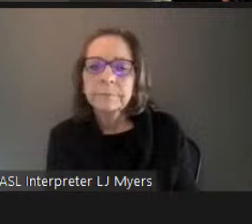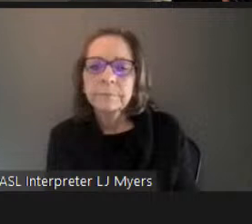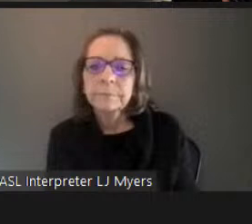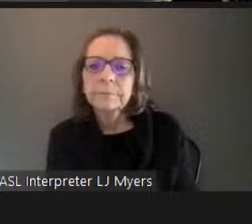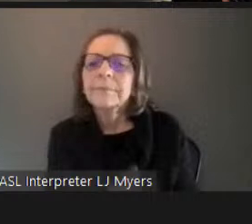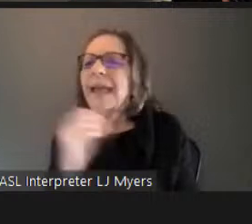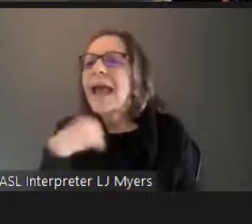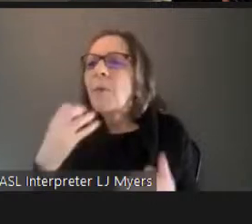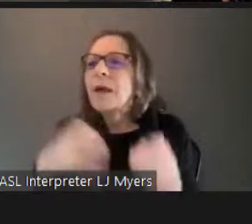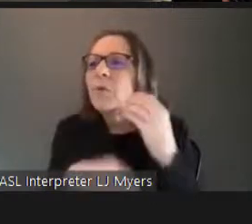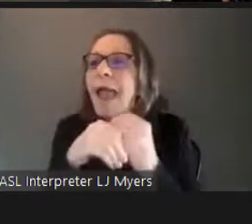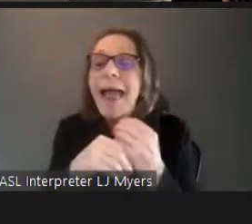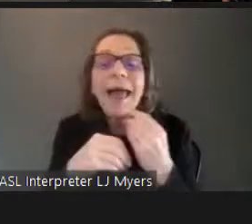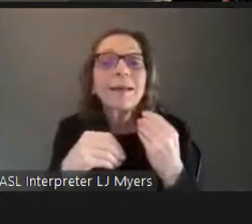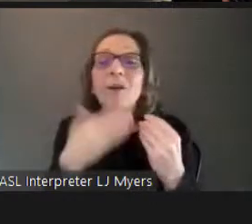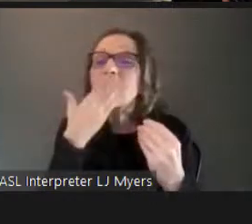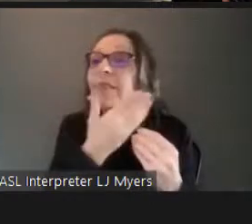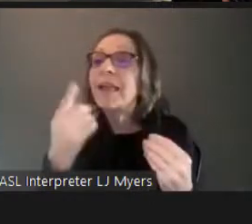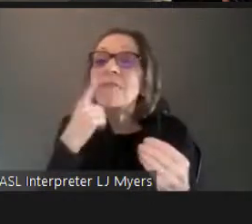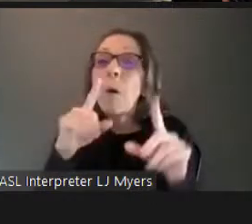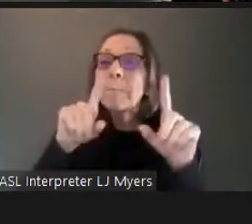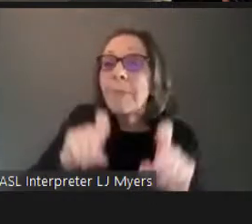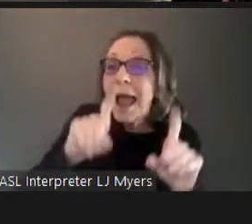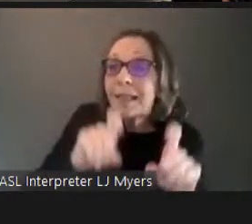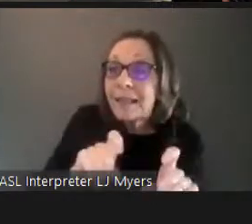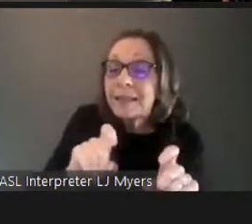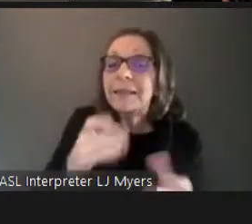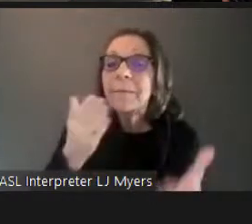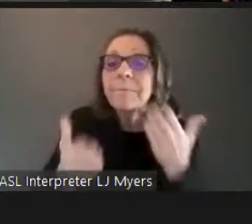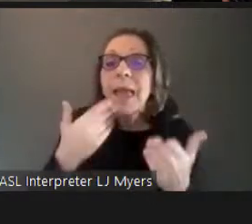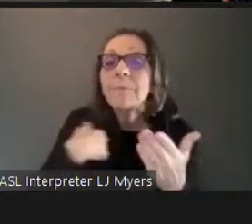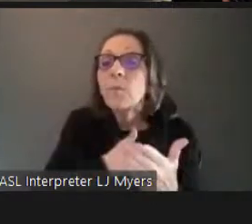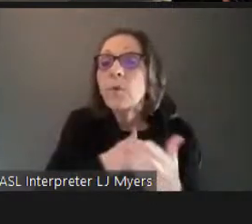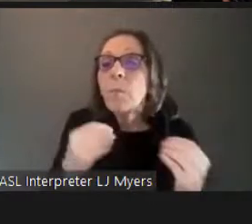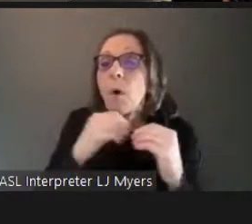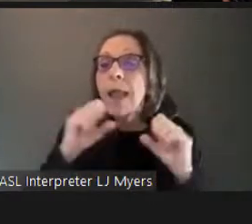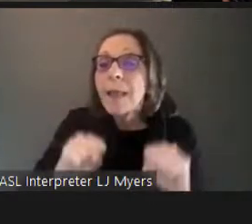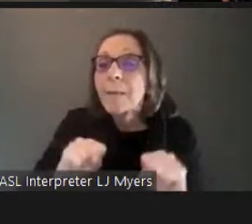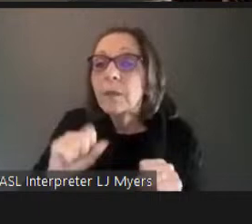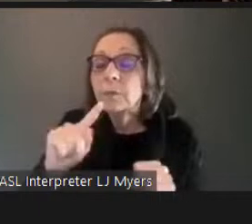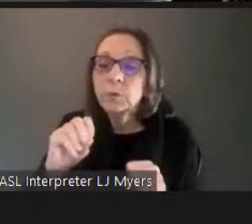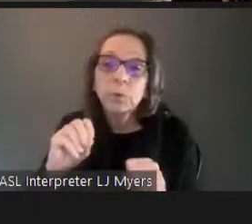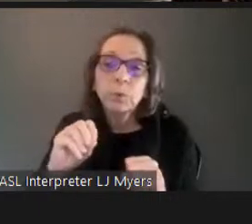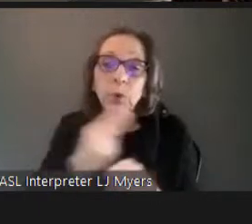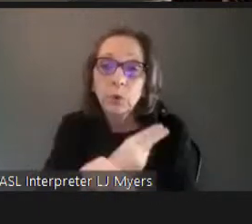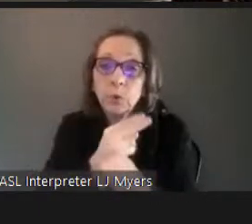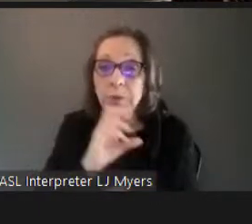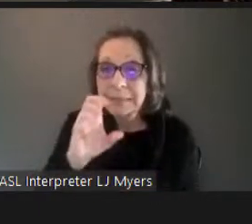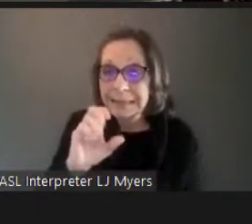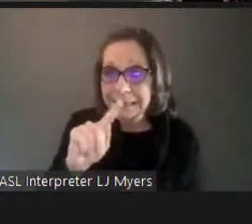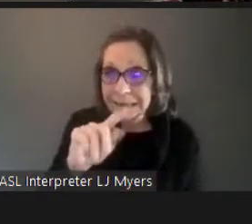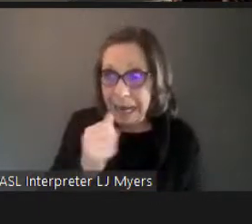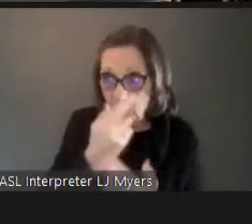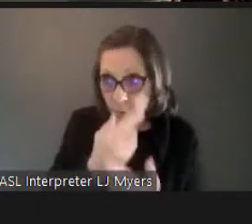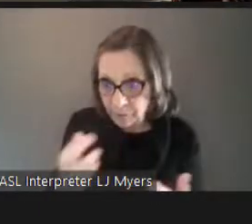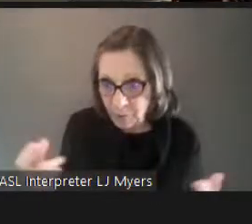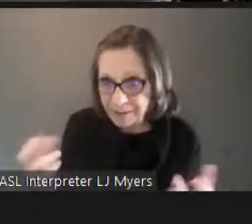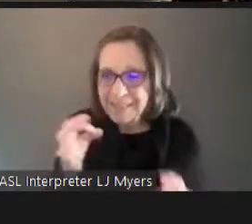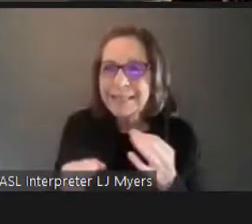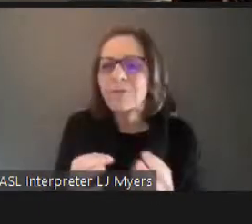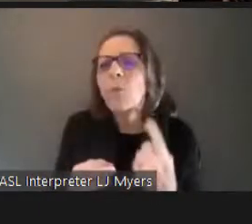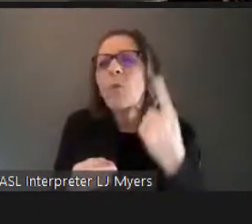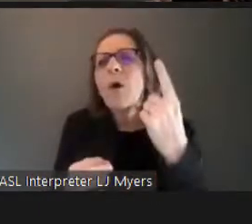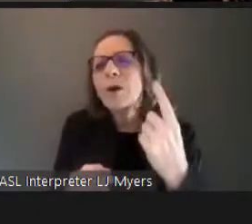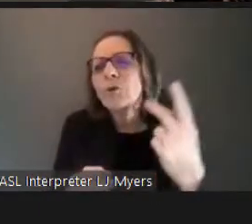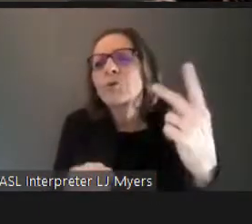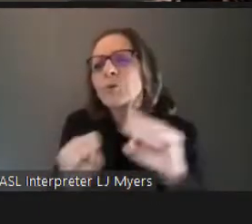a pilot is that maybe we would be more able to use CTA resources if it's at one or two stations